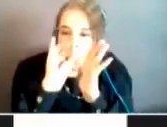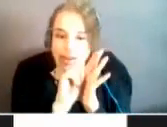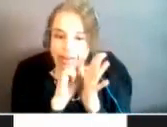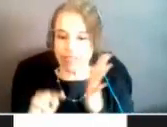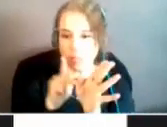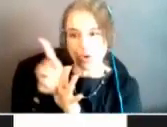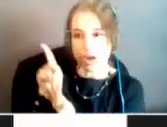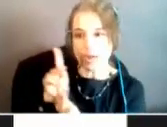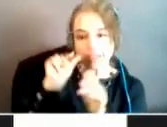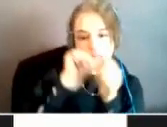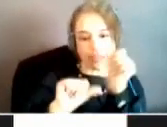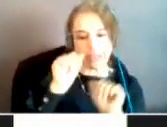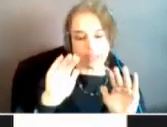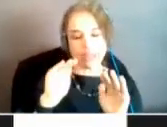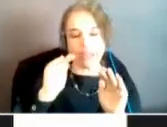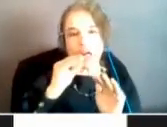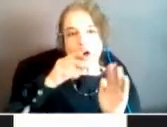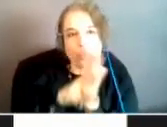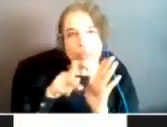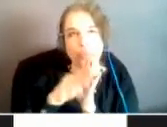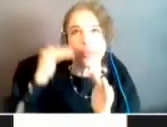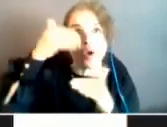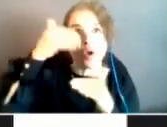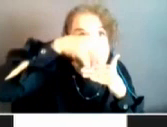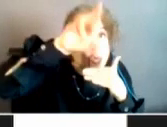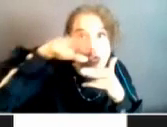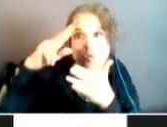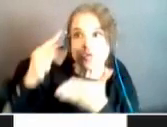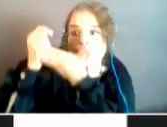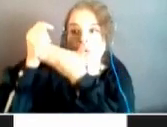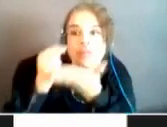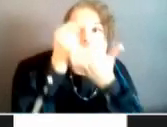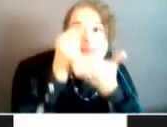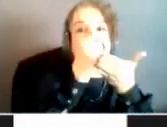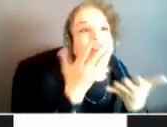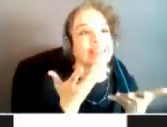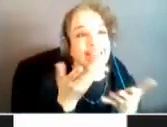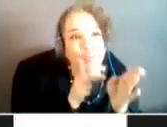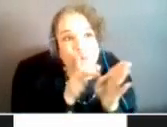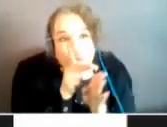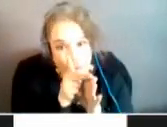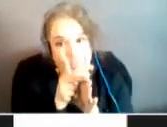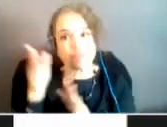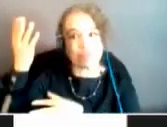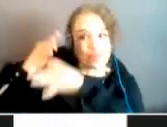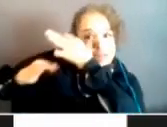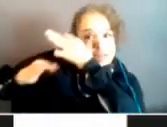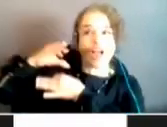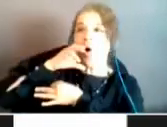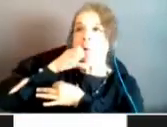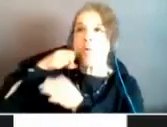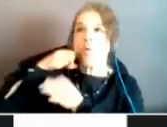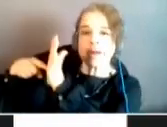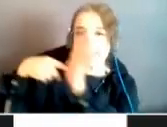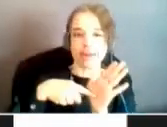identify suicidal adults and then refer them for treatment. And this really goes back to an old model, I think